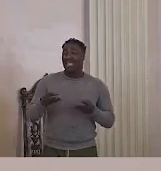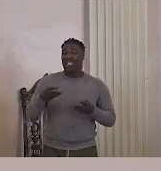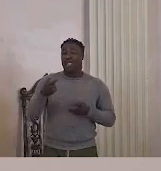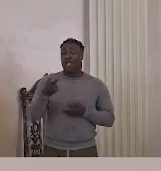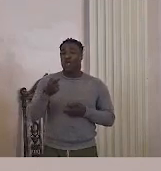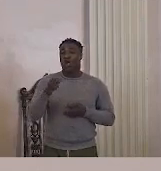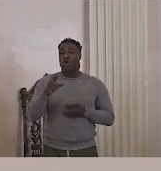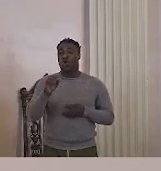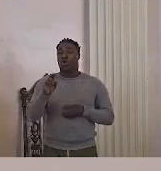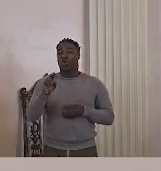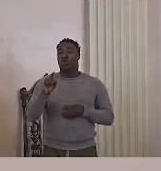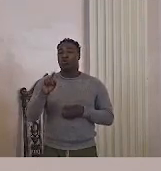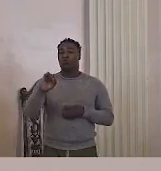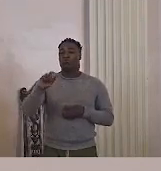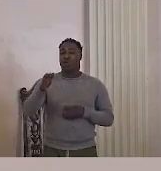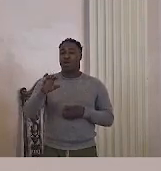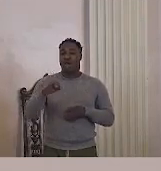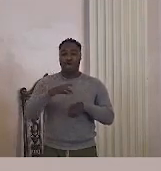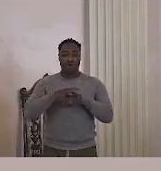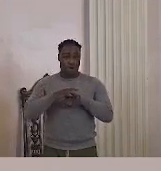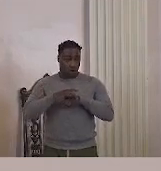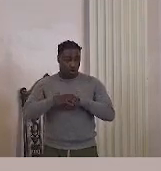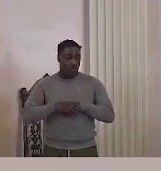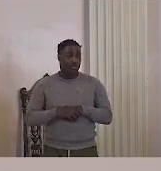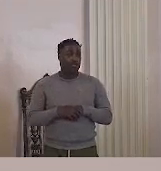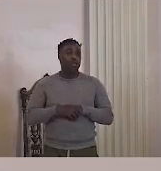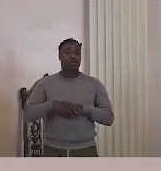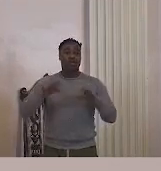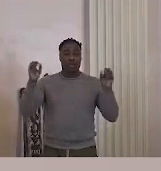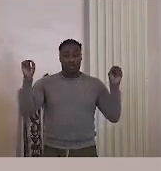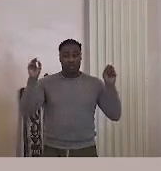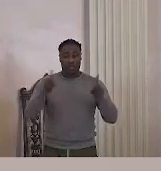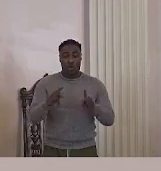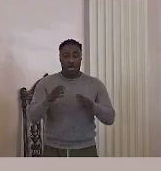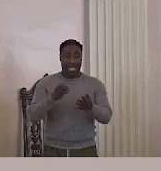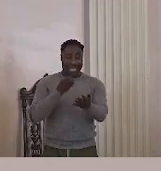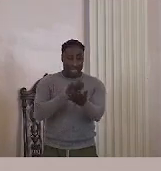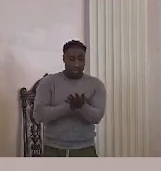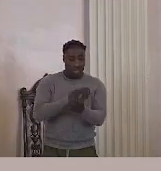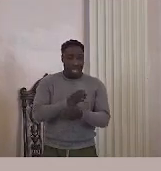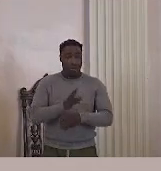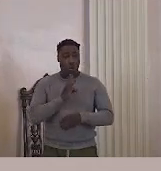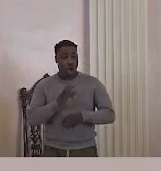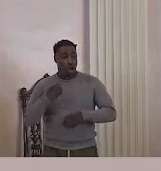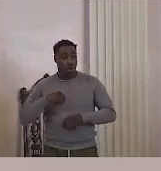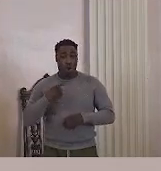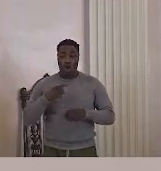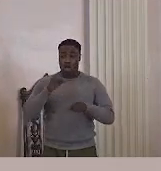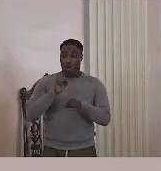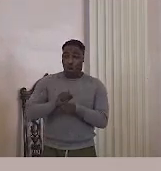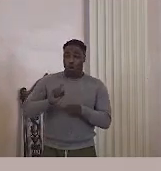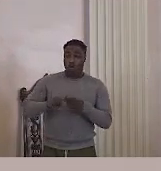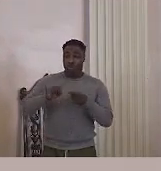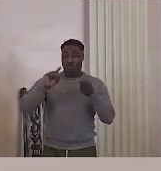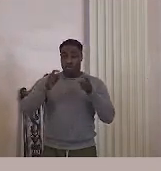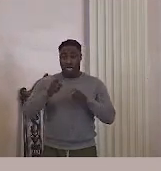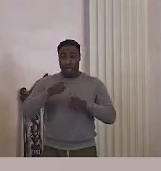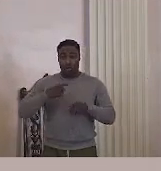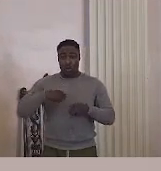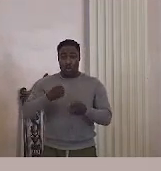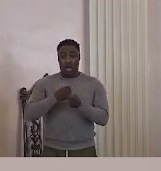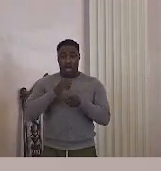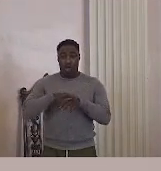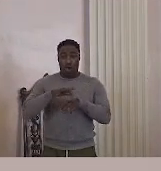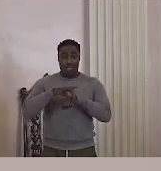the soothing flow or restorative energy of water. And we only work to change what we love on this